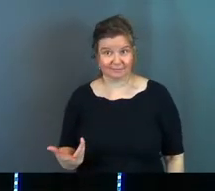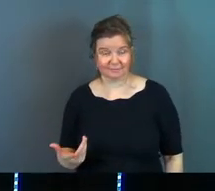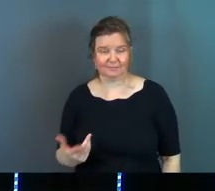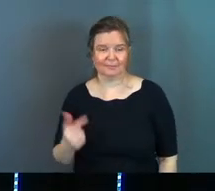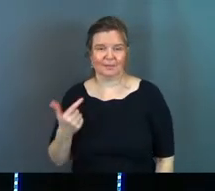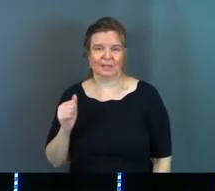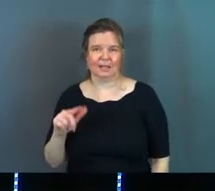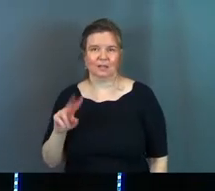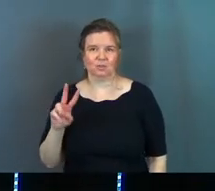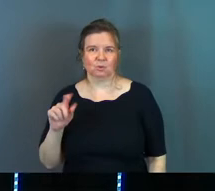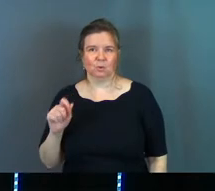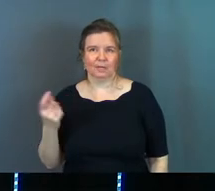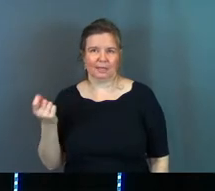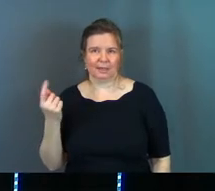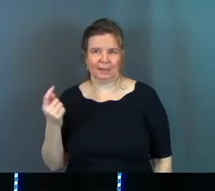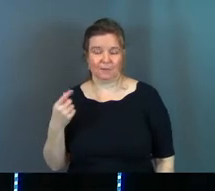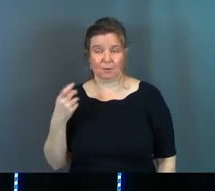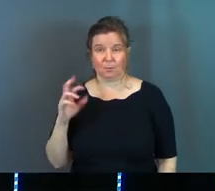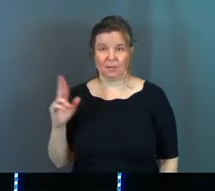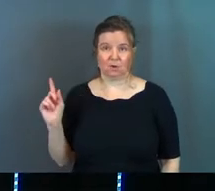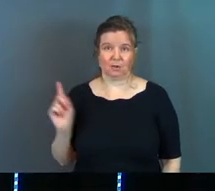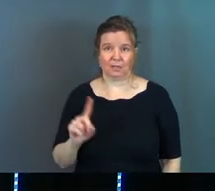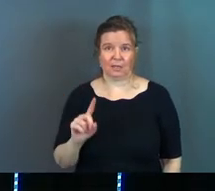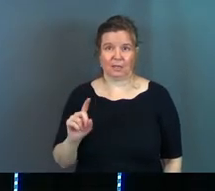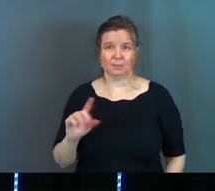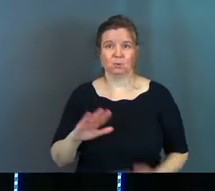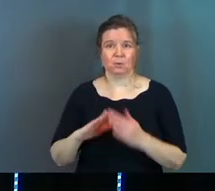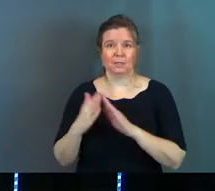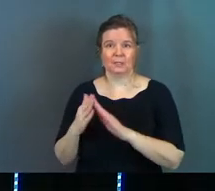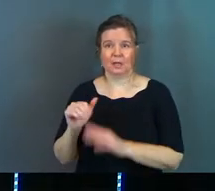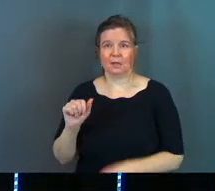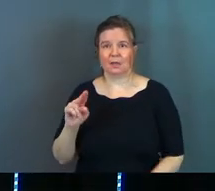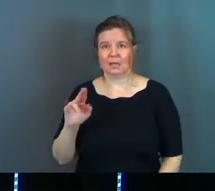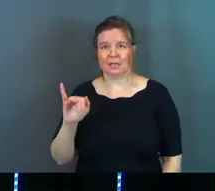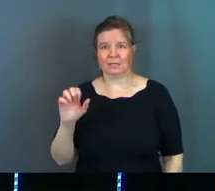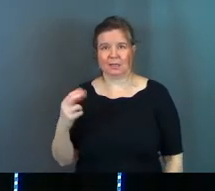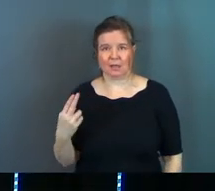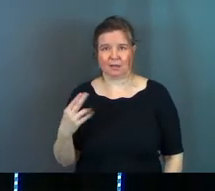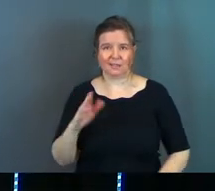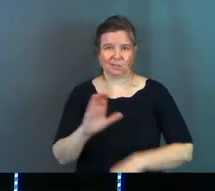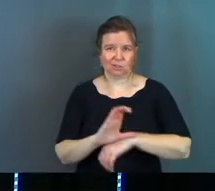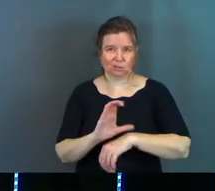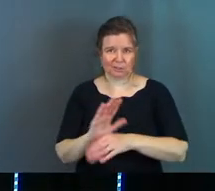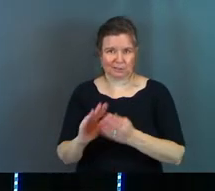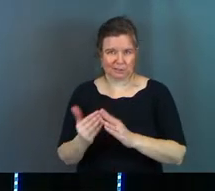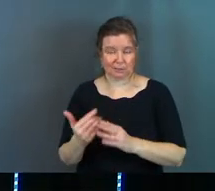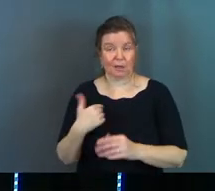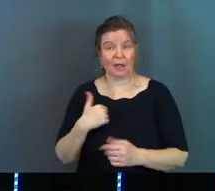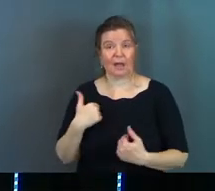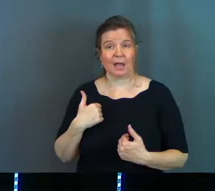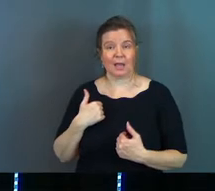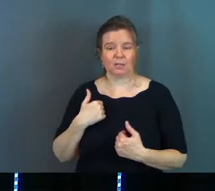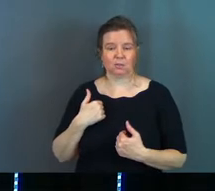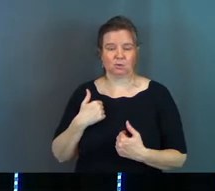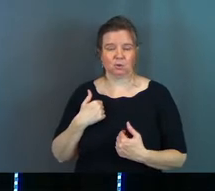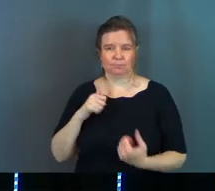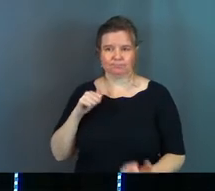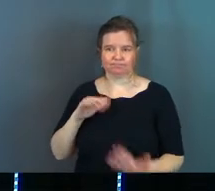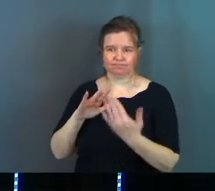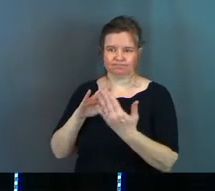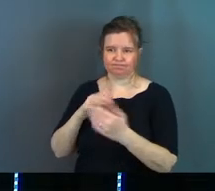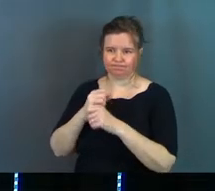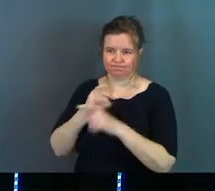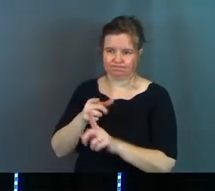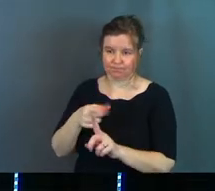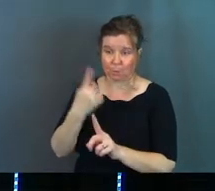So Galatians 2 verse 11, when Peter came to Antioch, so that's a city, that's a church, Antioch, "I had to oppose him to his face,